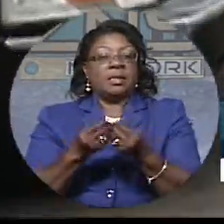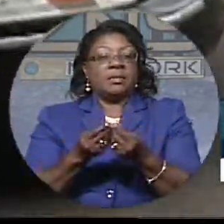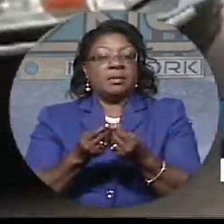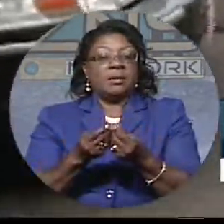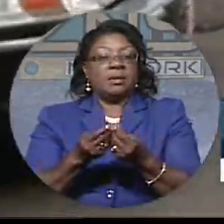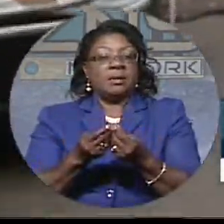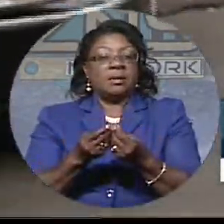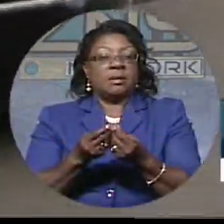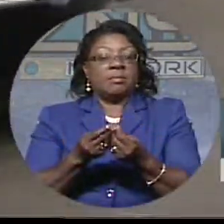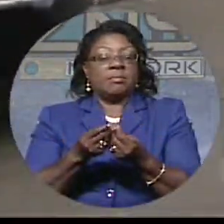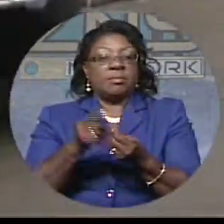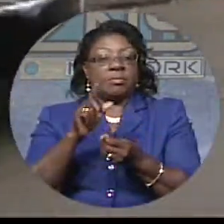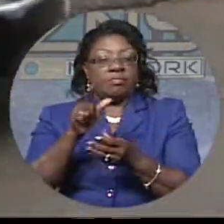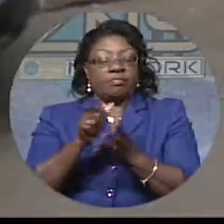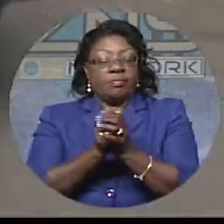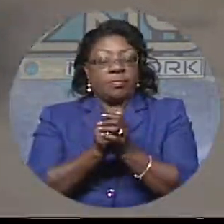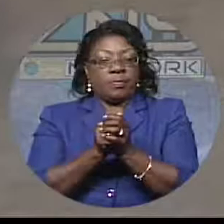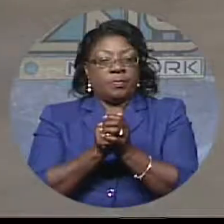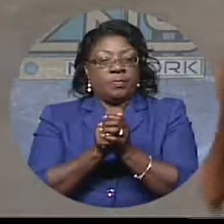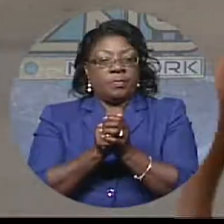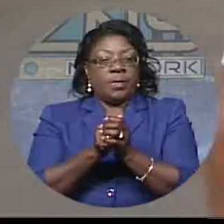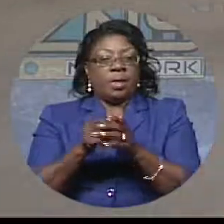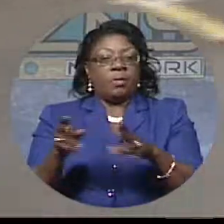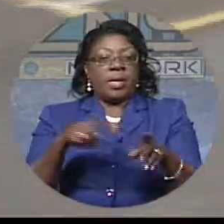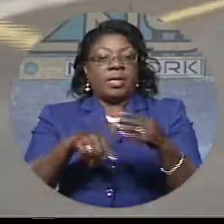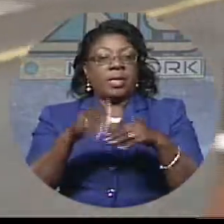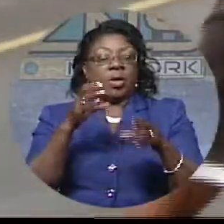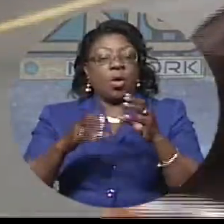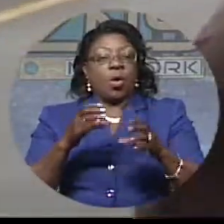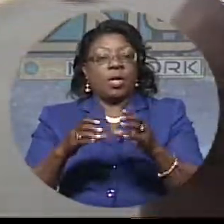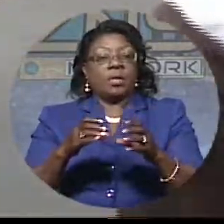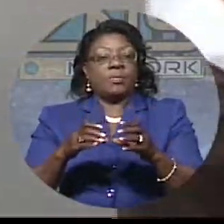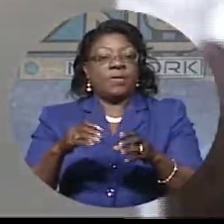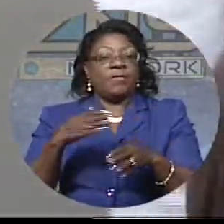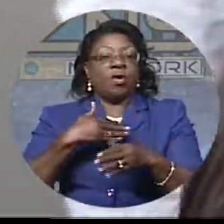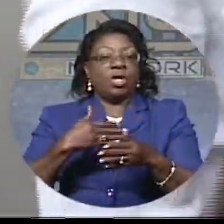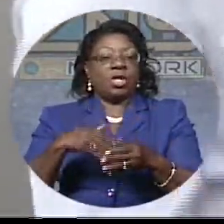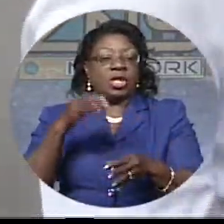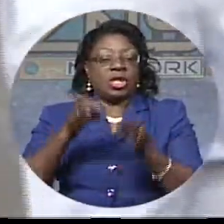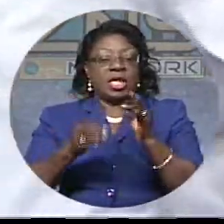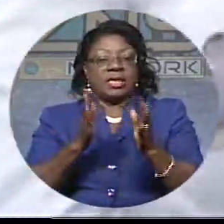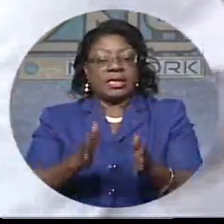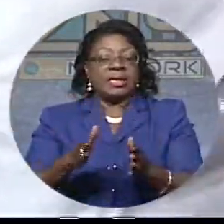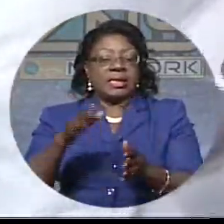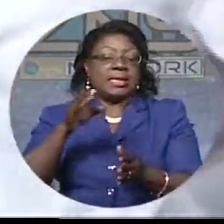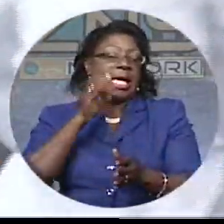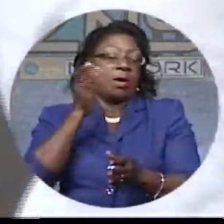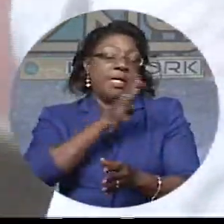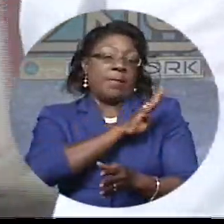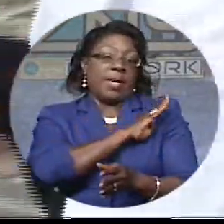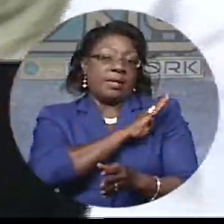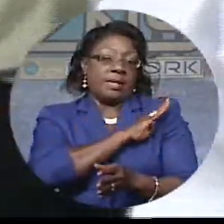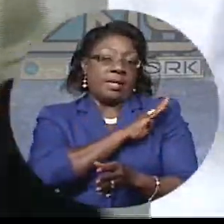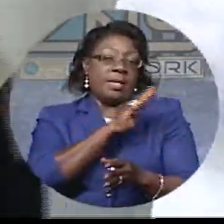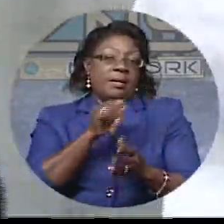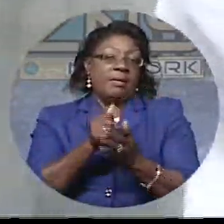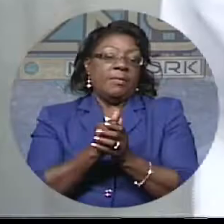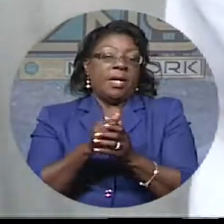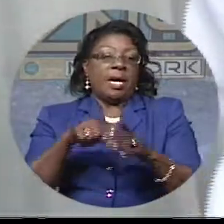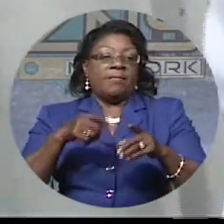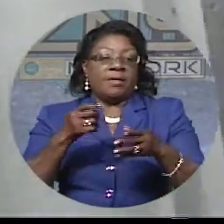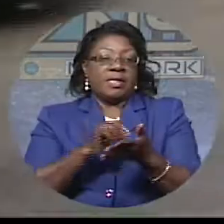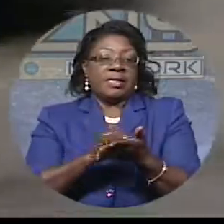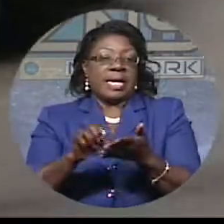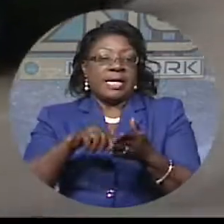their request for release is granted. The men have been at the center of contention between Cuban exile groups and the government over the last few weeks after